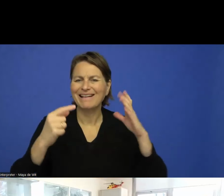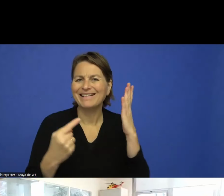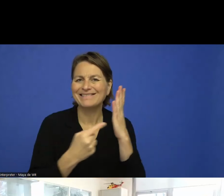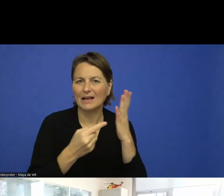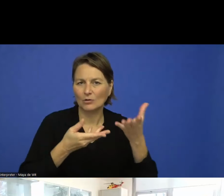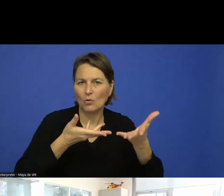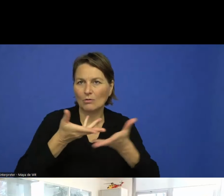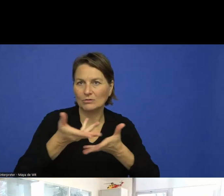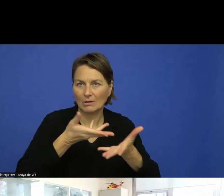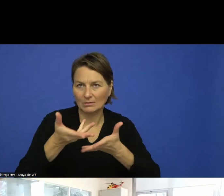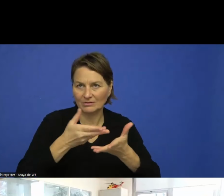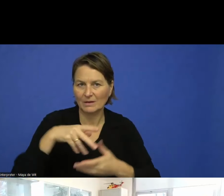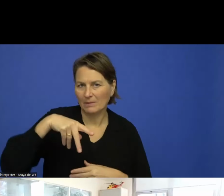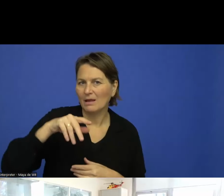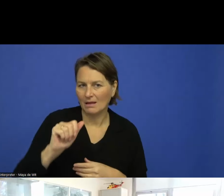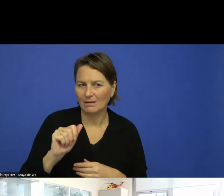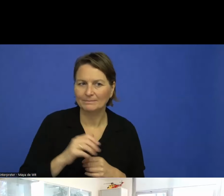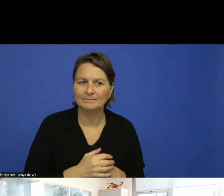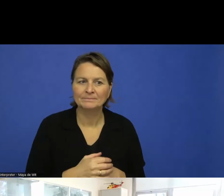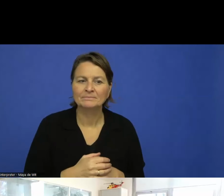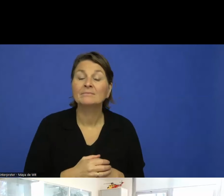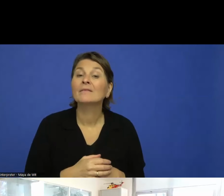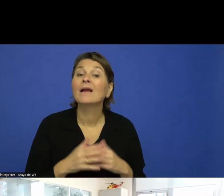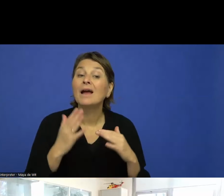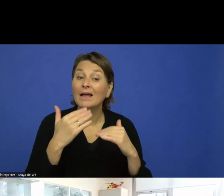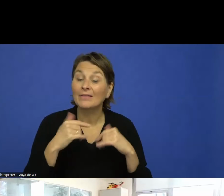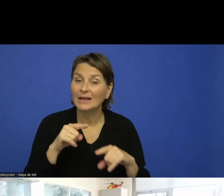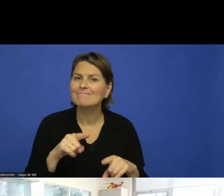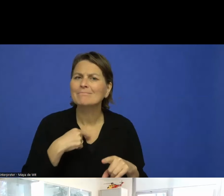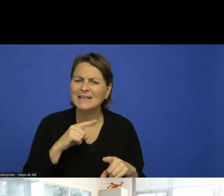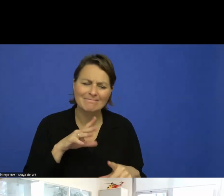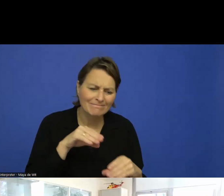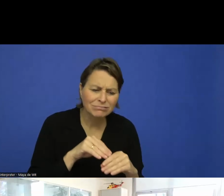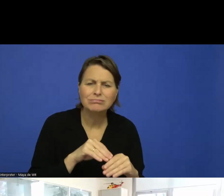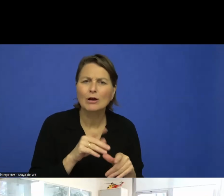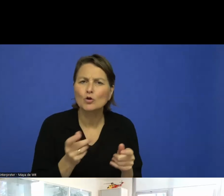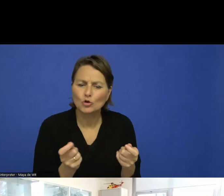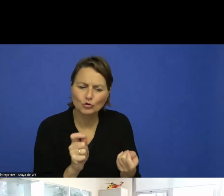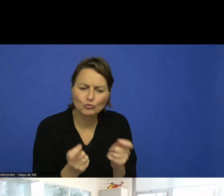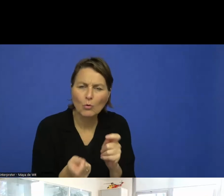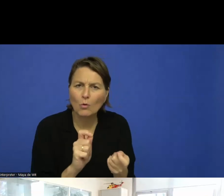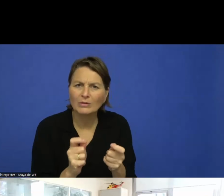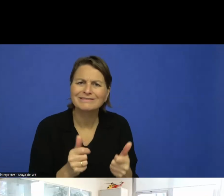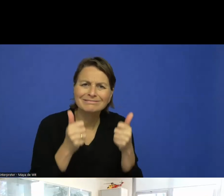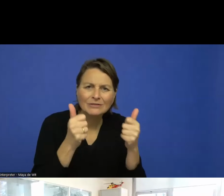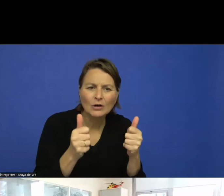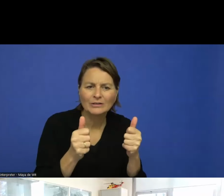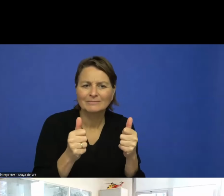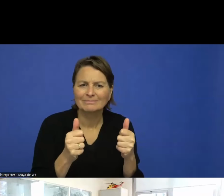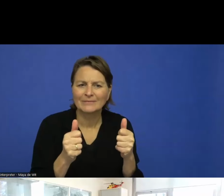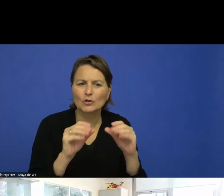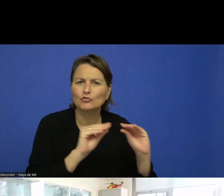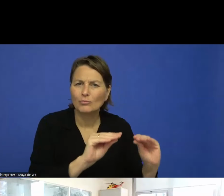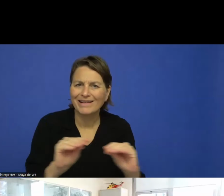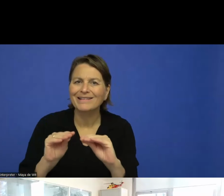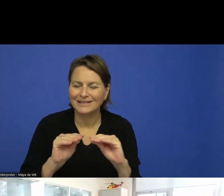engineer. And I was involved in developing the controls for a fire training system for the Navy. I